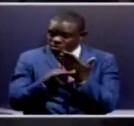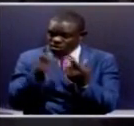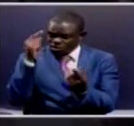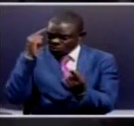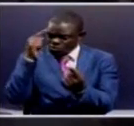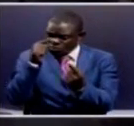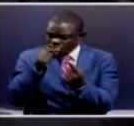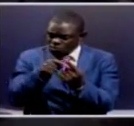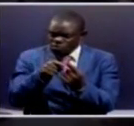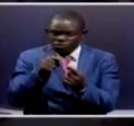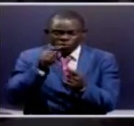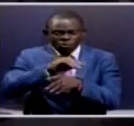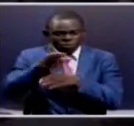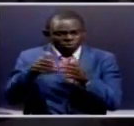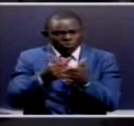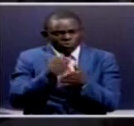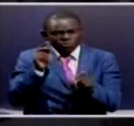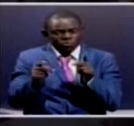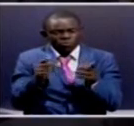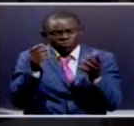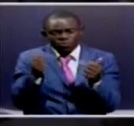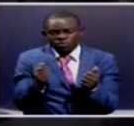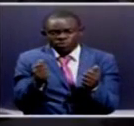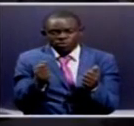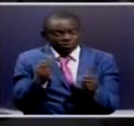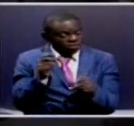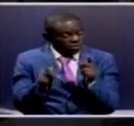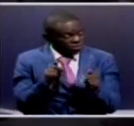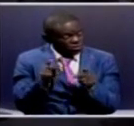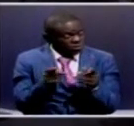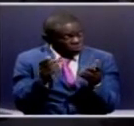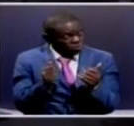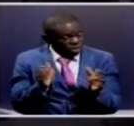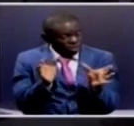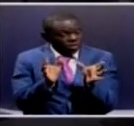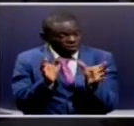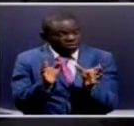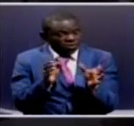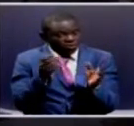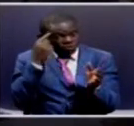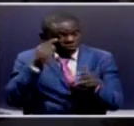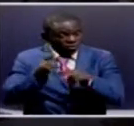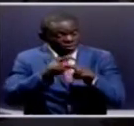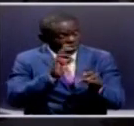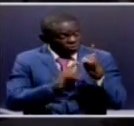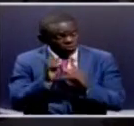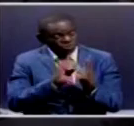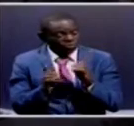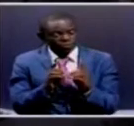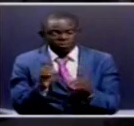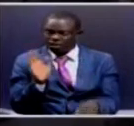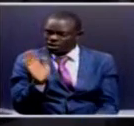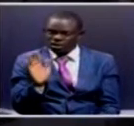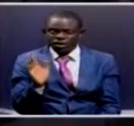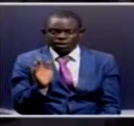the demand from everybody. Pushing people into dialogue when they don't want? No. When they don't agree that the environment is ripe and